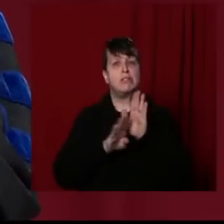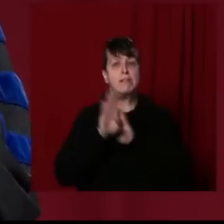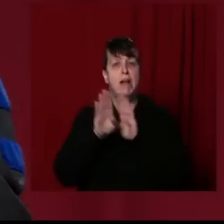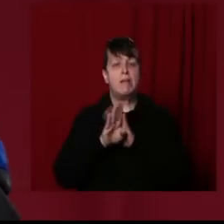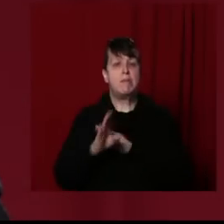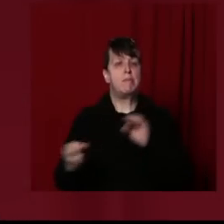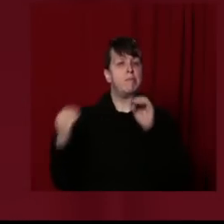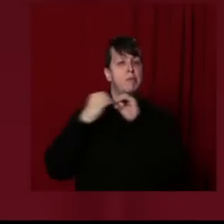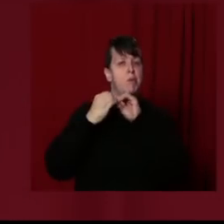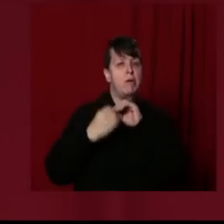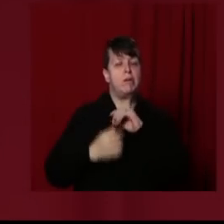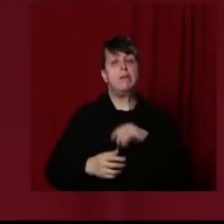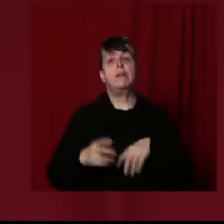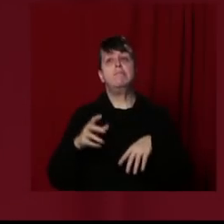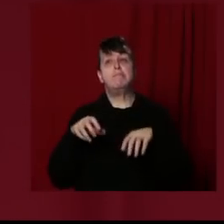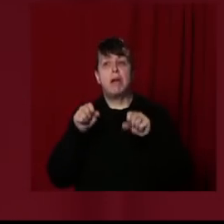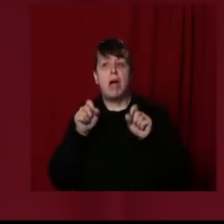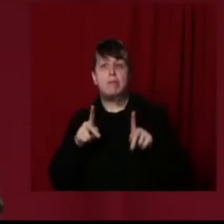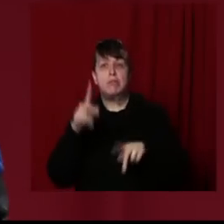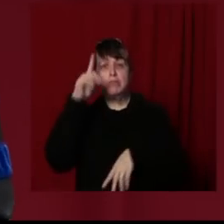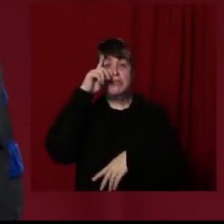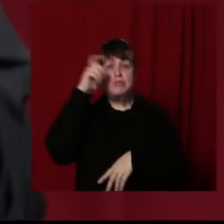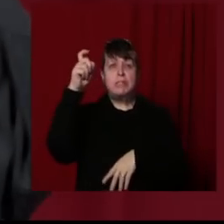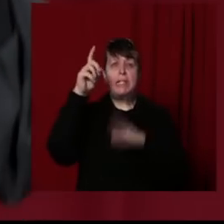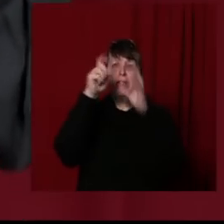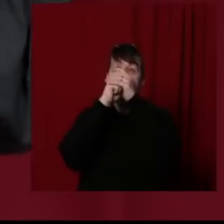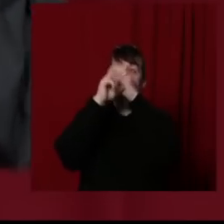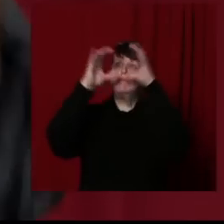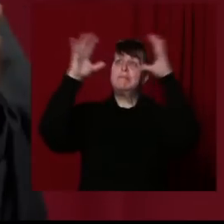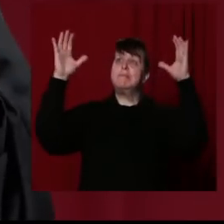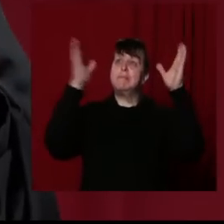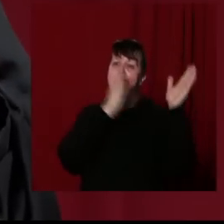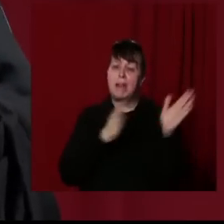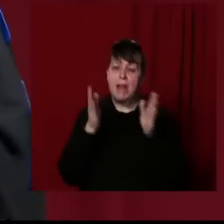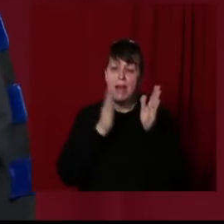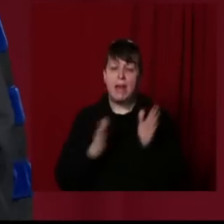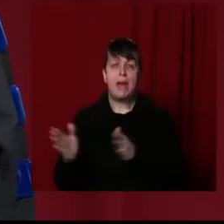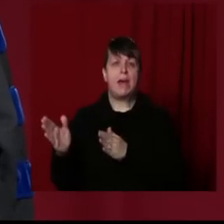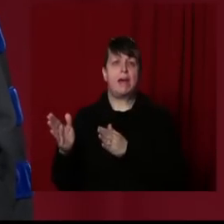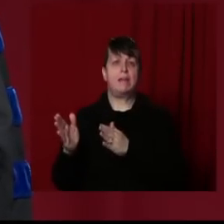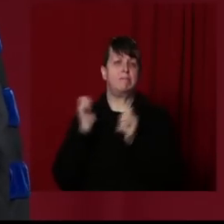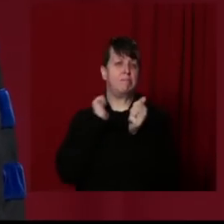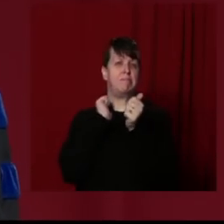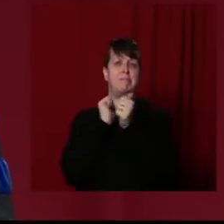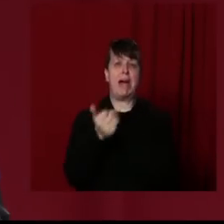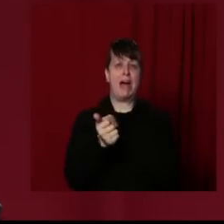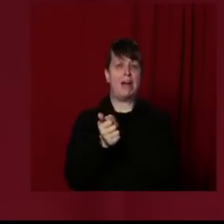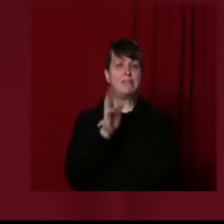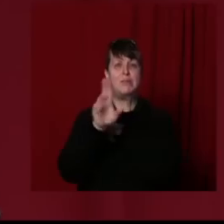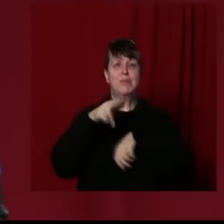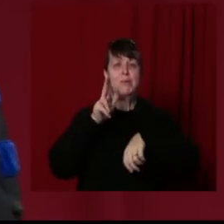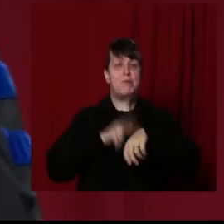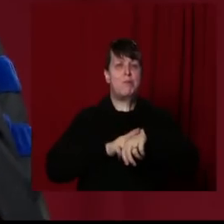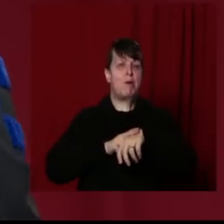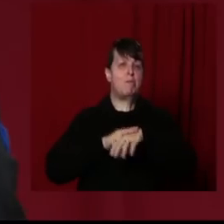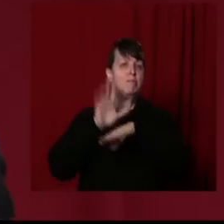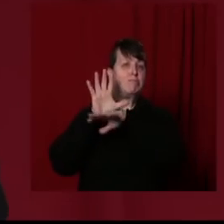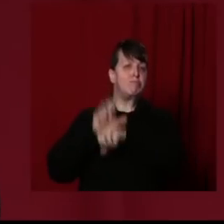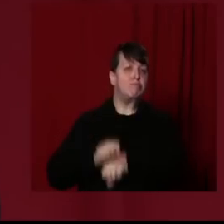you the opportunity to dream and plan beyond the boundaries of ordinary imaginations, to